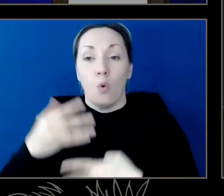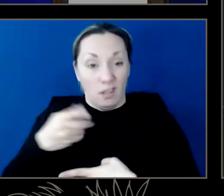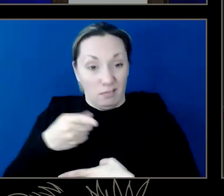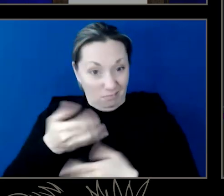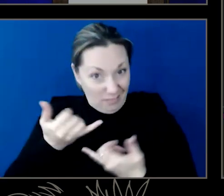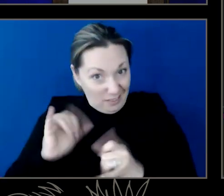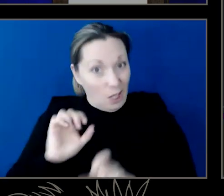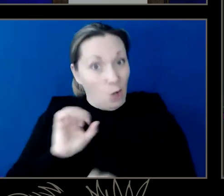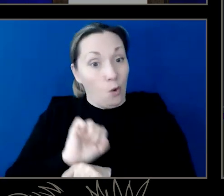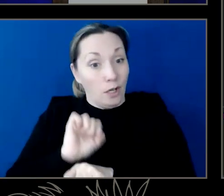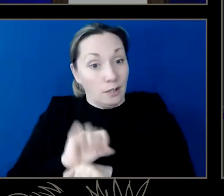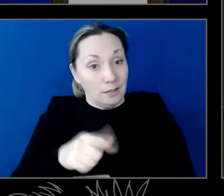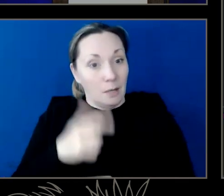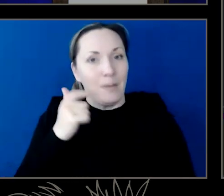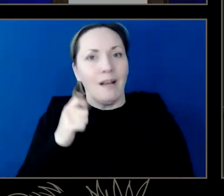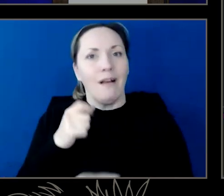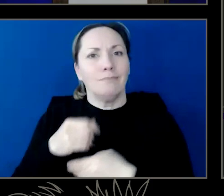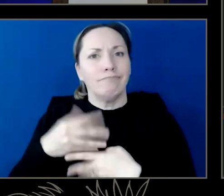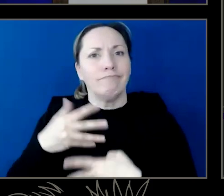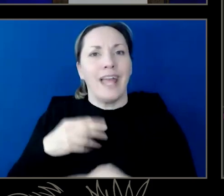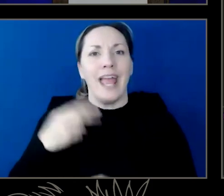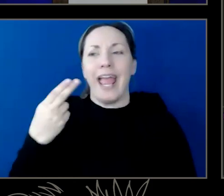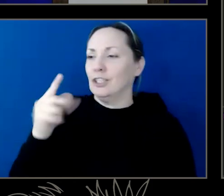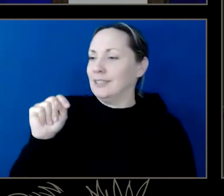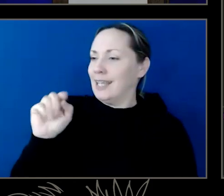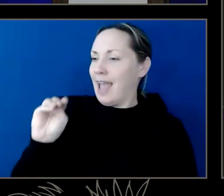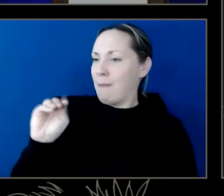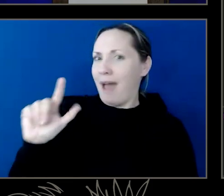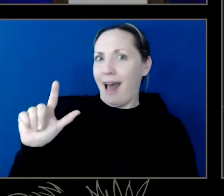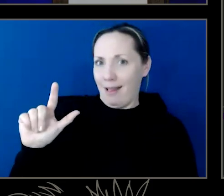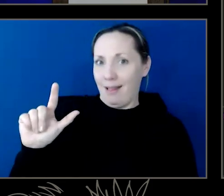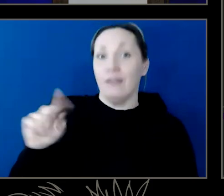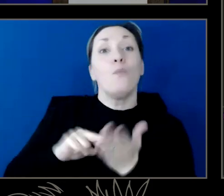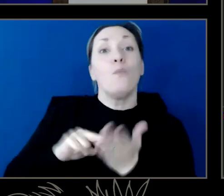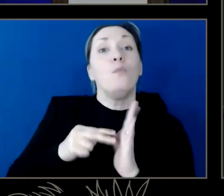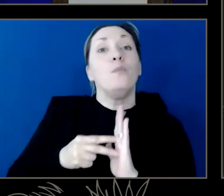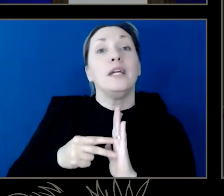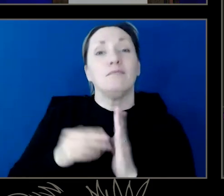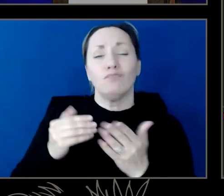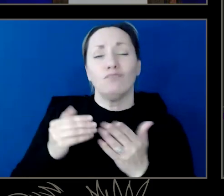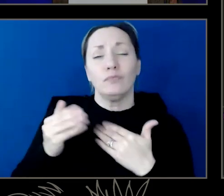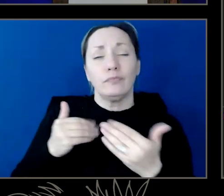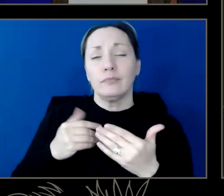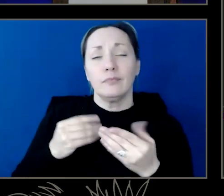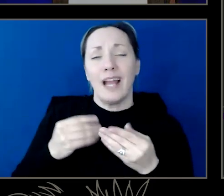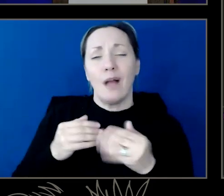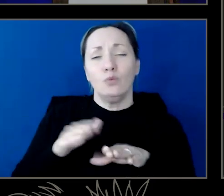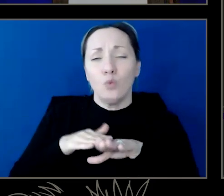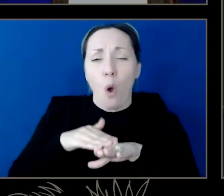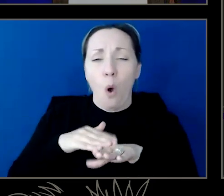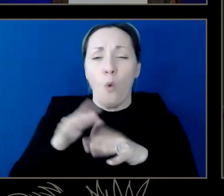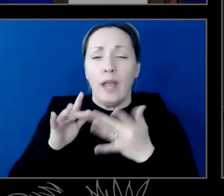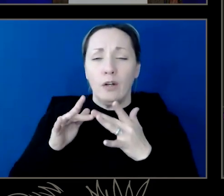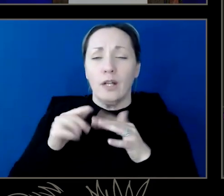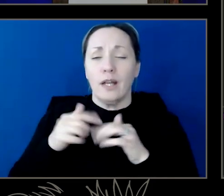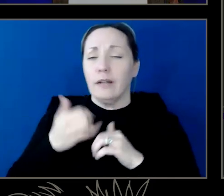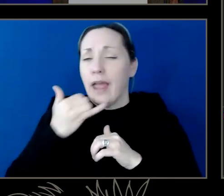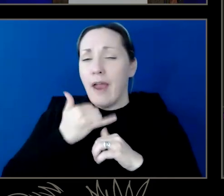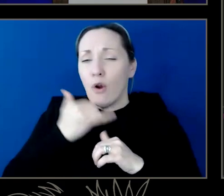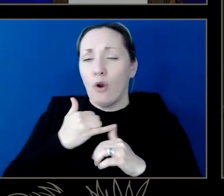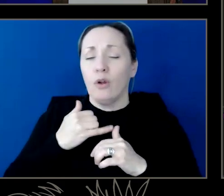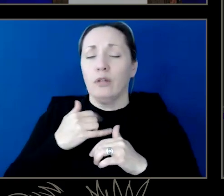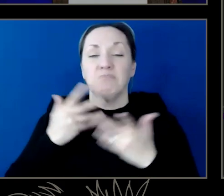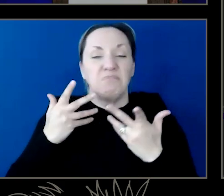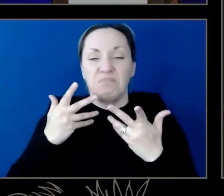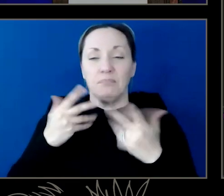as intended because the accordion is a HTML element. So what that means is, regardless of if you have slow internet or if there was an error in your script somewhere,